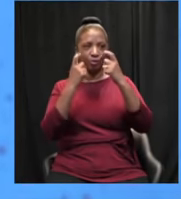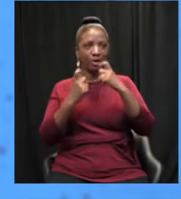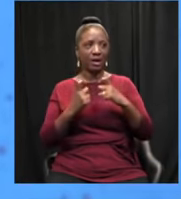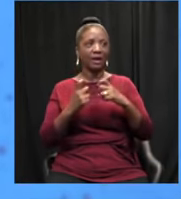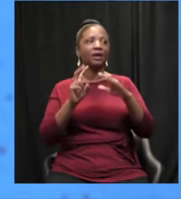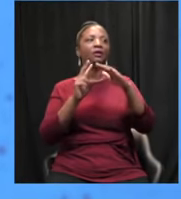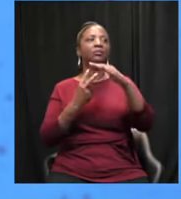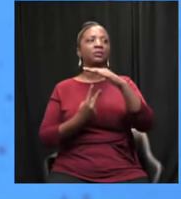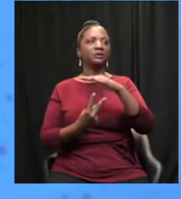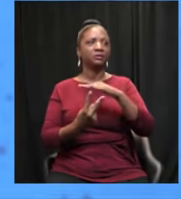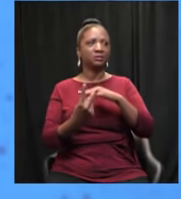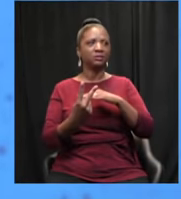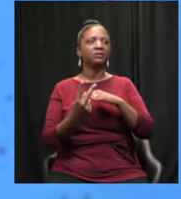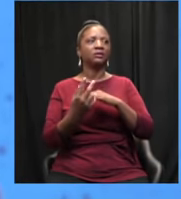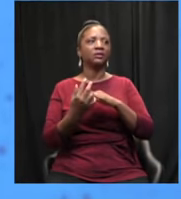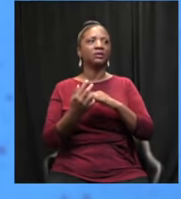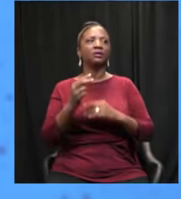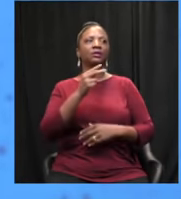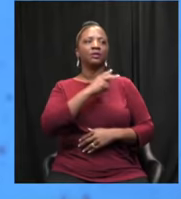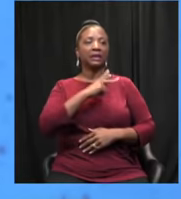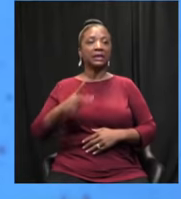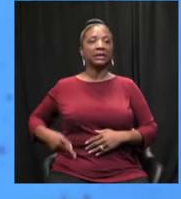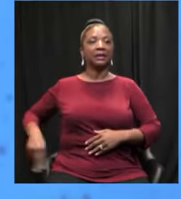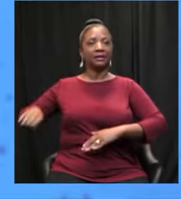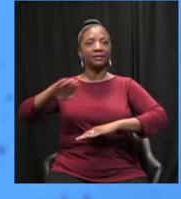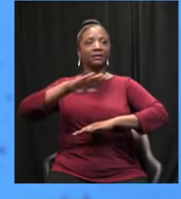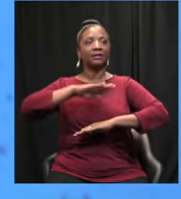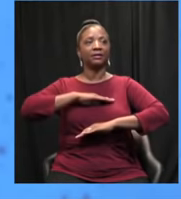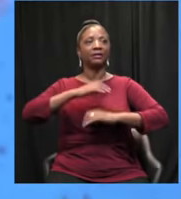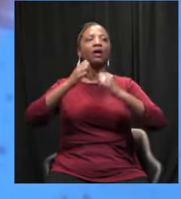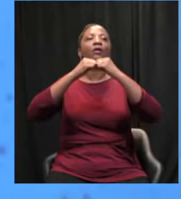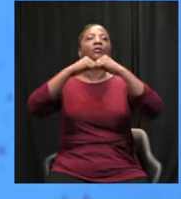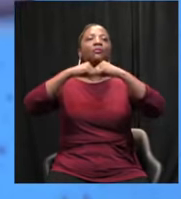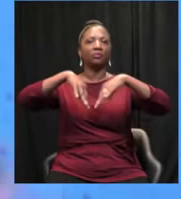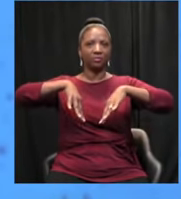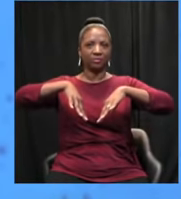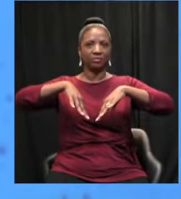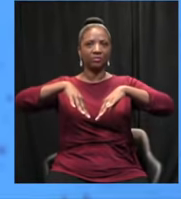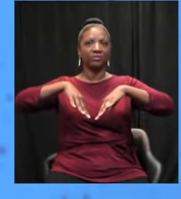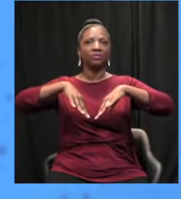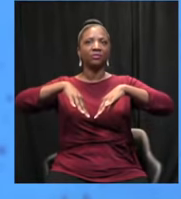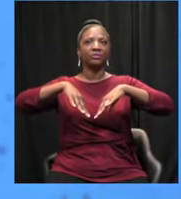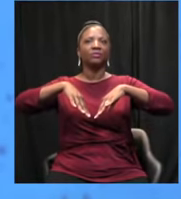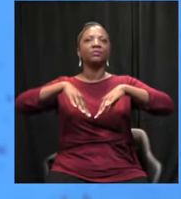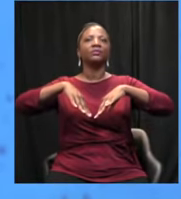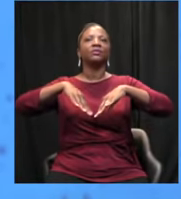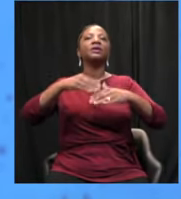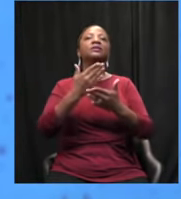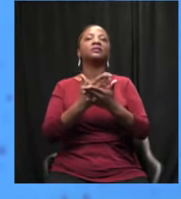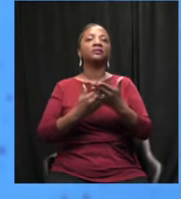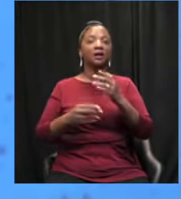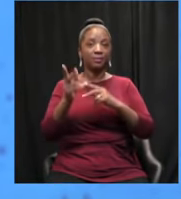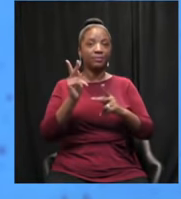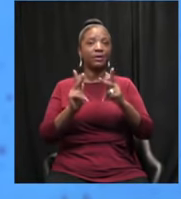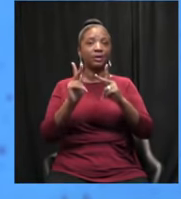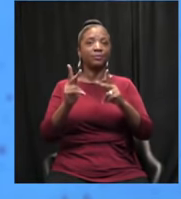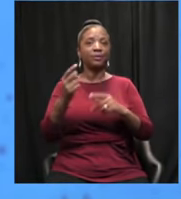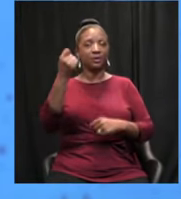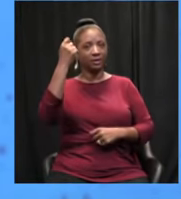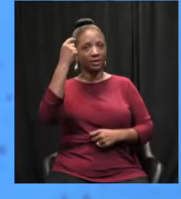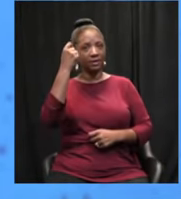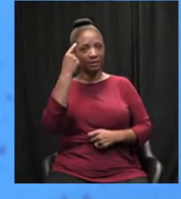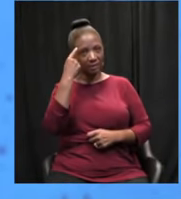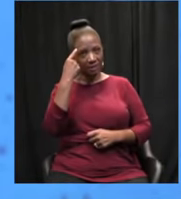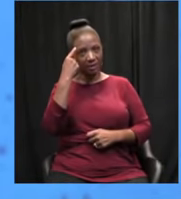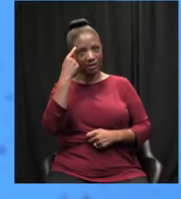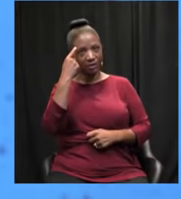kingdom, that wept over Jerusalem, that powerful prophet. Some say you're Elijah that did miracle